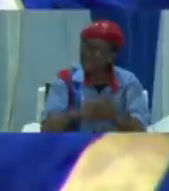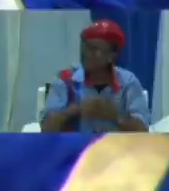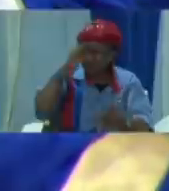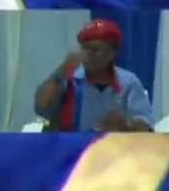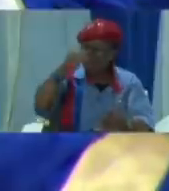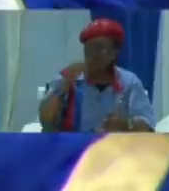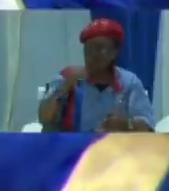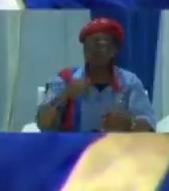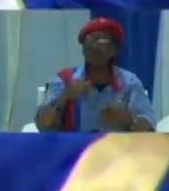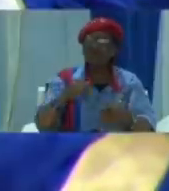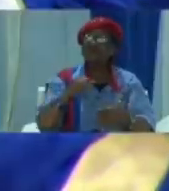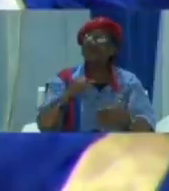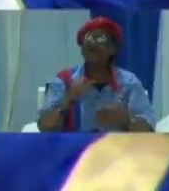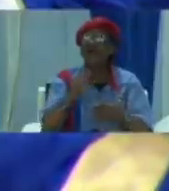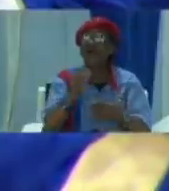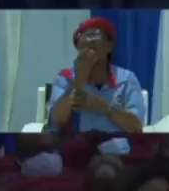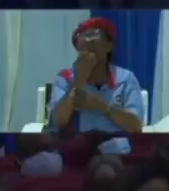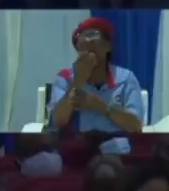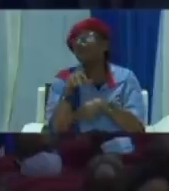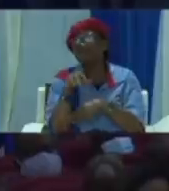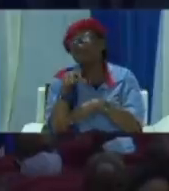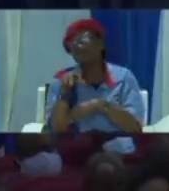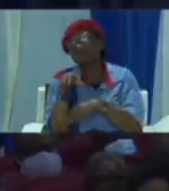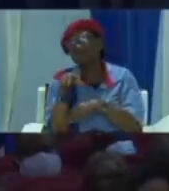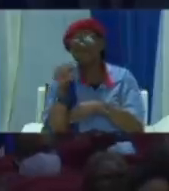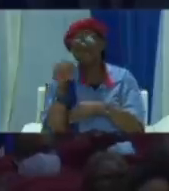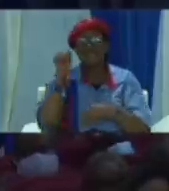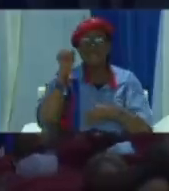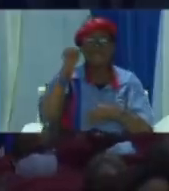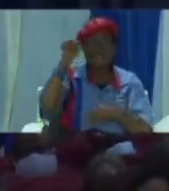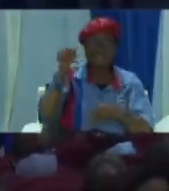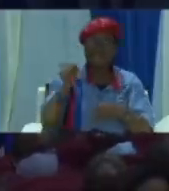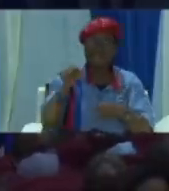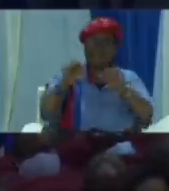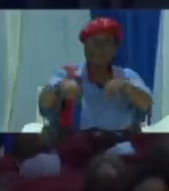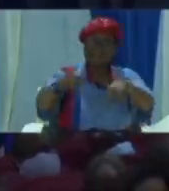His ability was gone. Okun a le se rẹ ti lo.